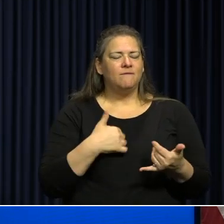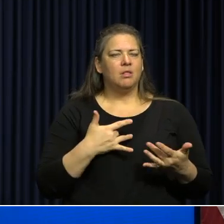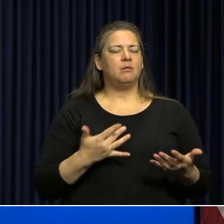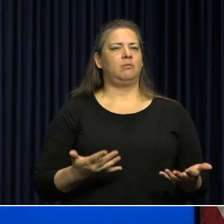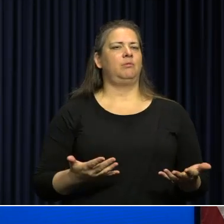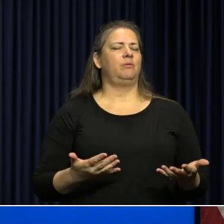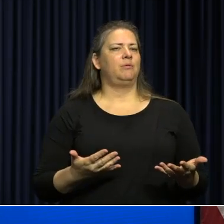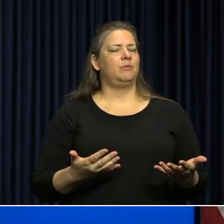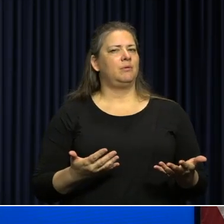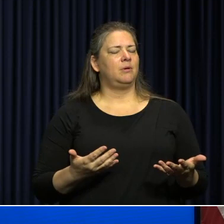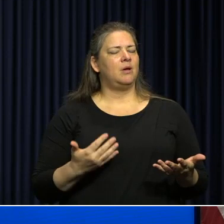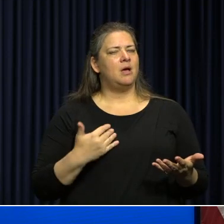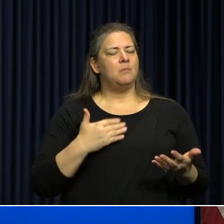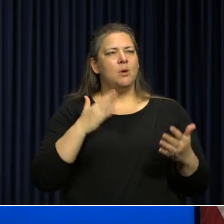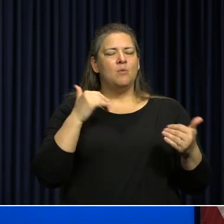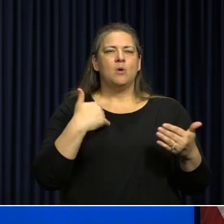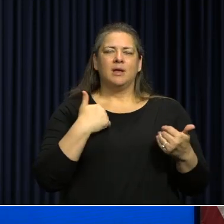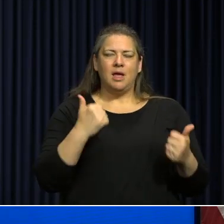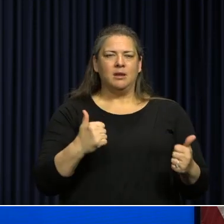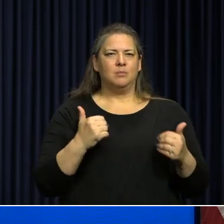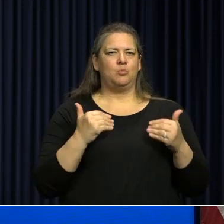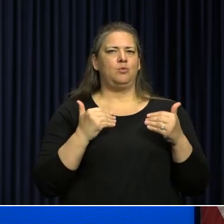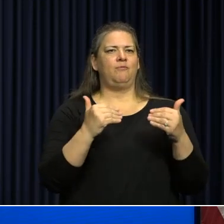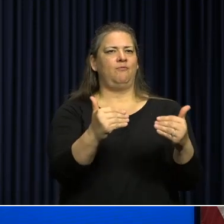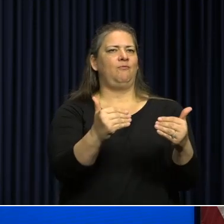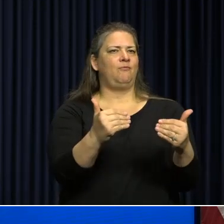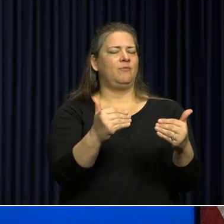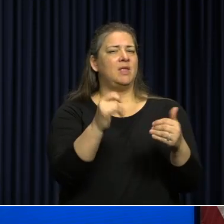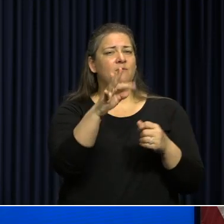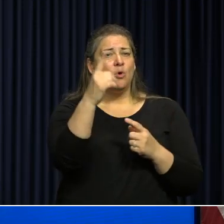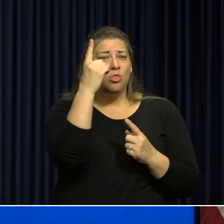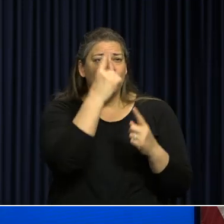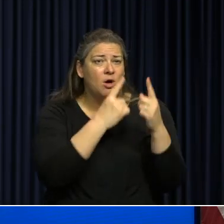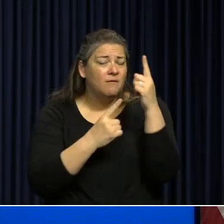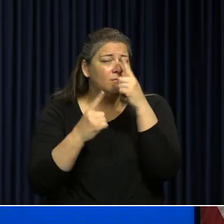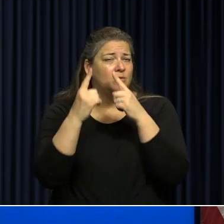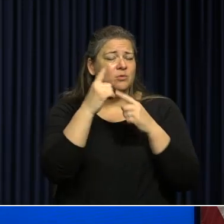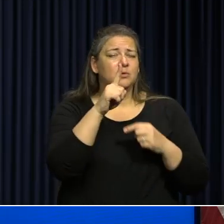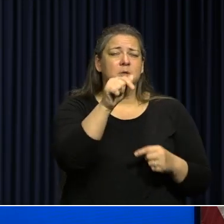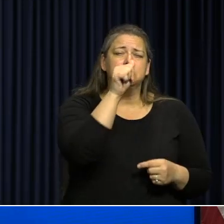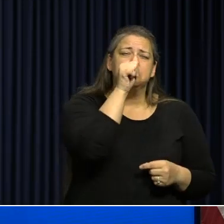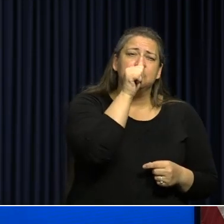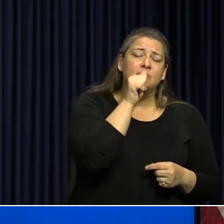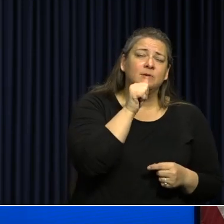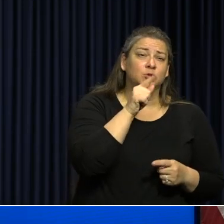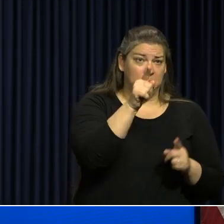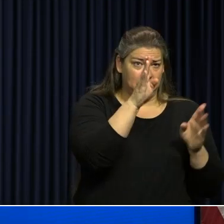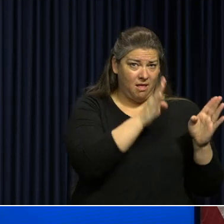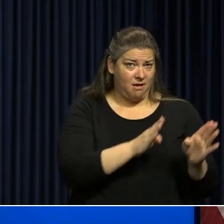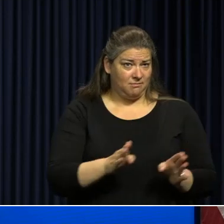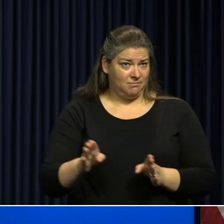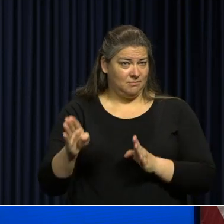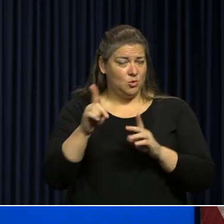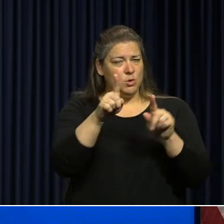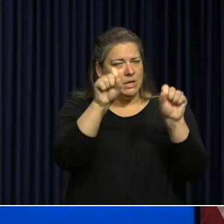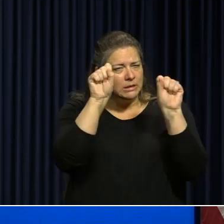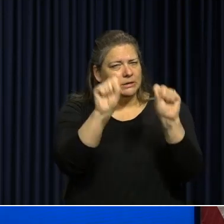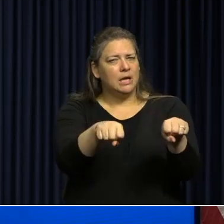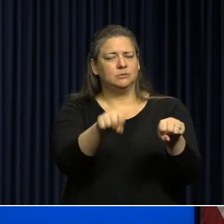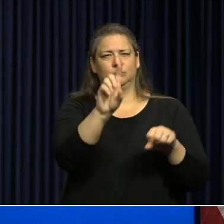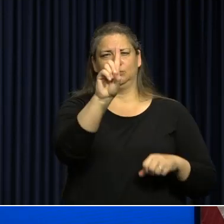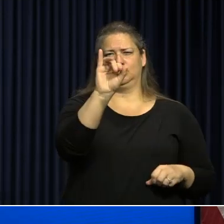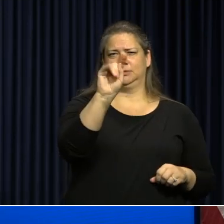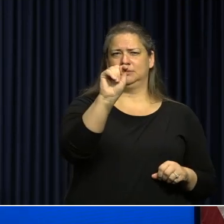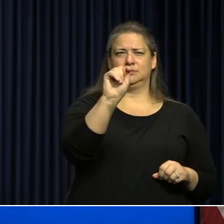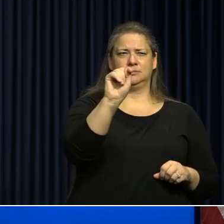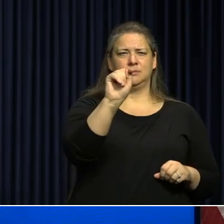moving forward, that if we are thoughtful, if we are patient, and we plan, that we can do this. But we